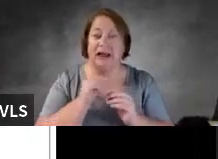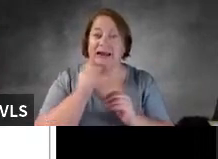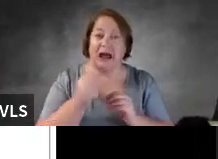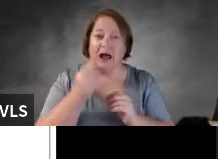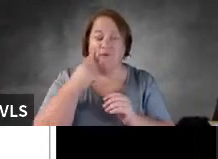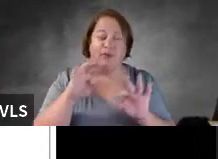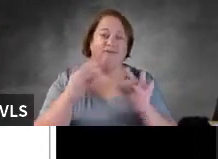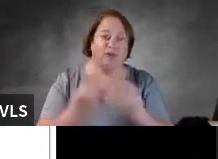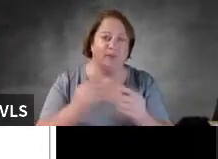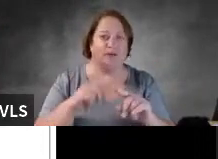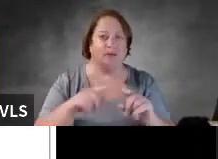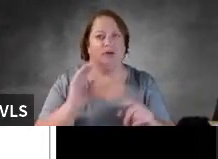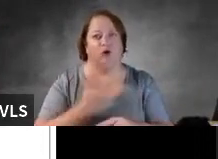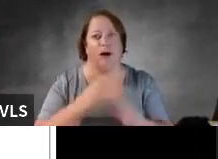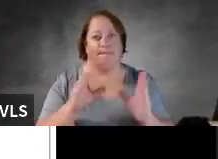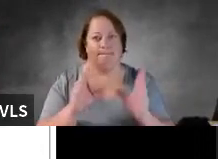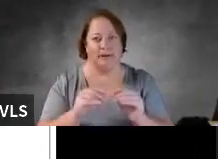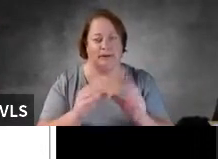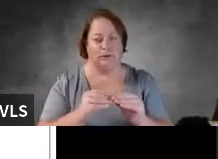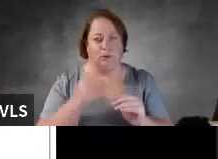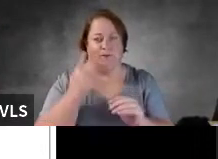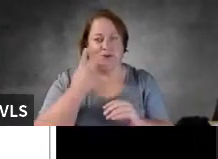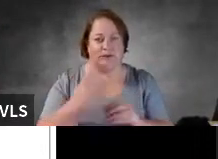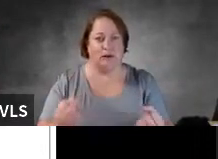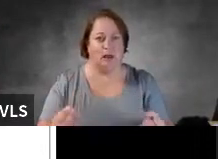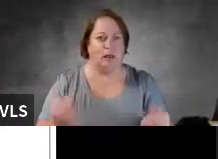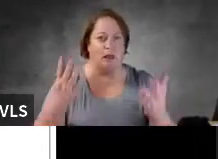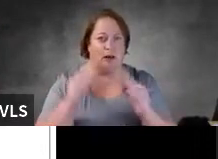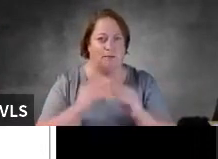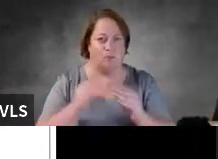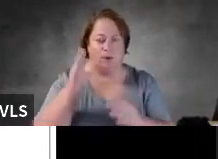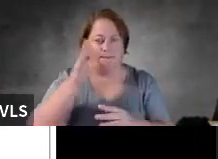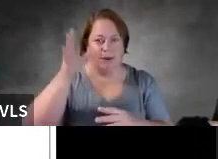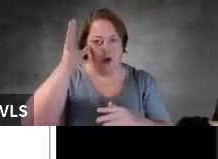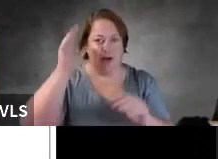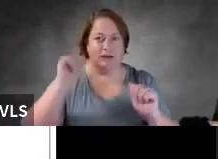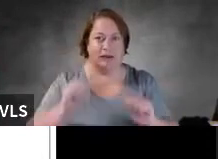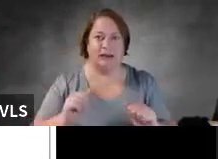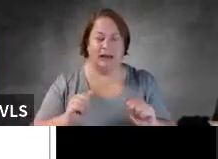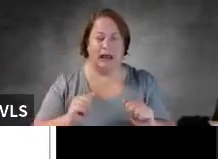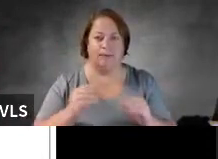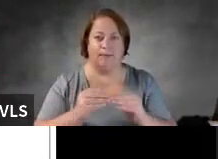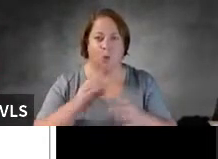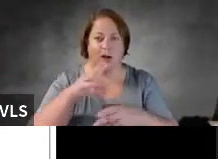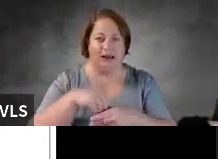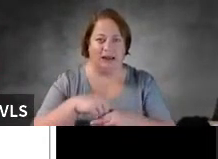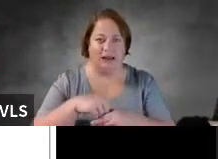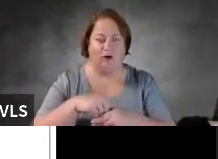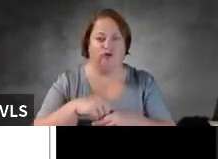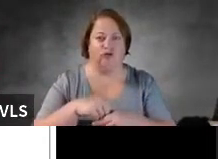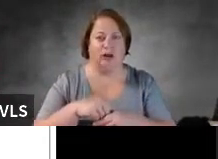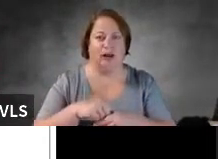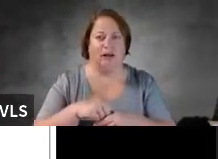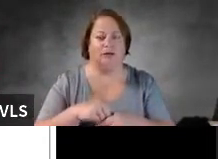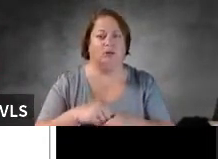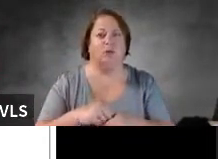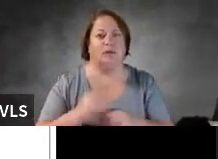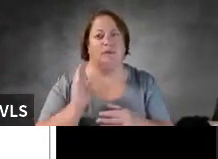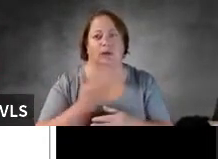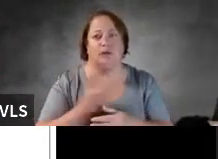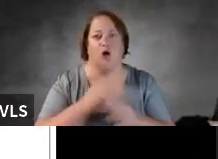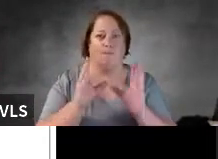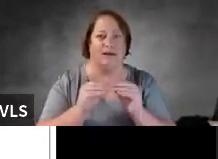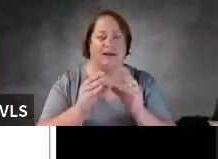our families, but for our meetings, we've seen that a lot more parents are able to be more engaged as we have moved our meetings